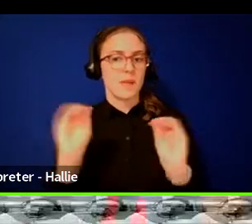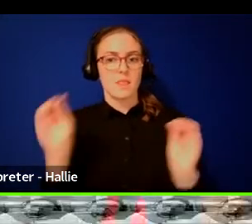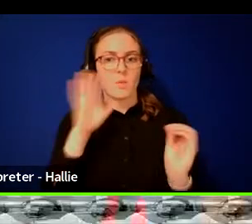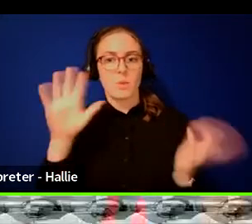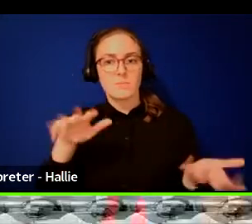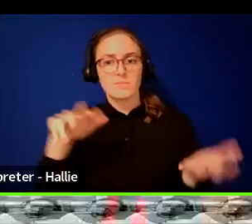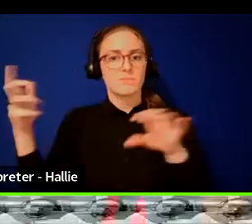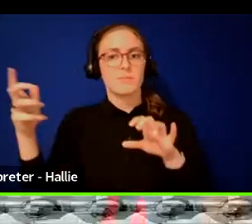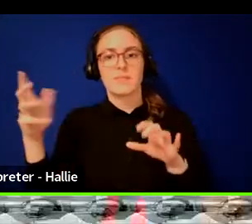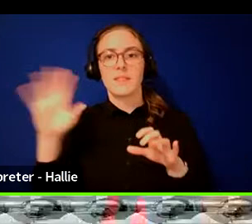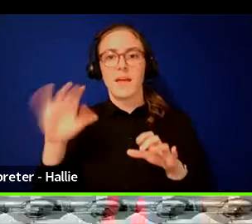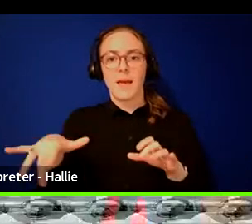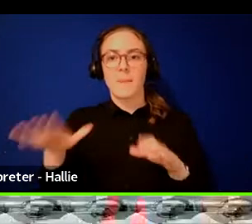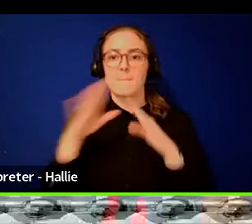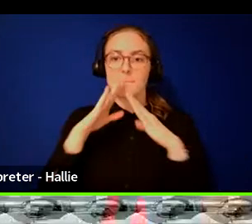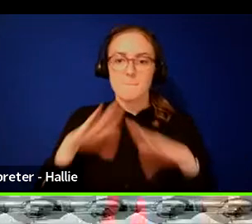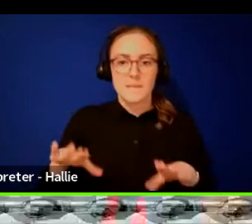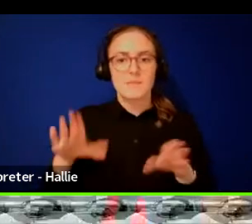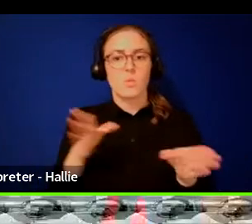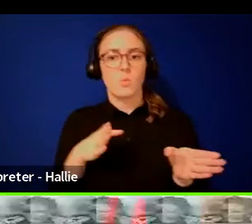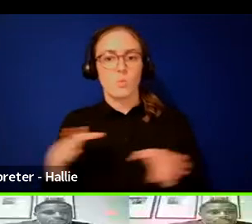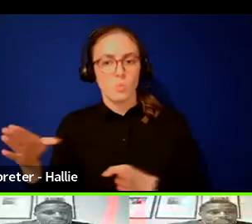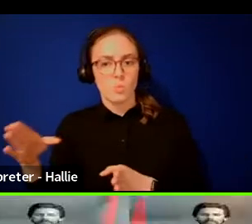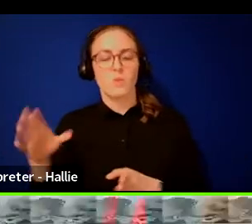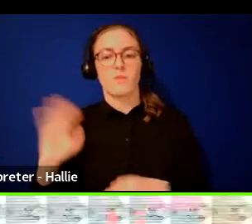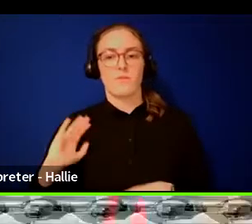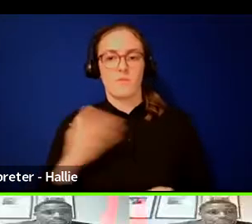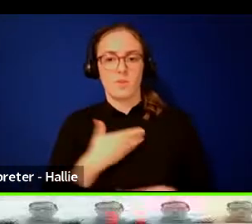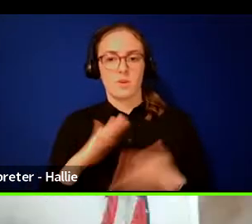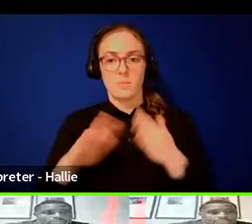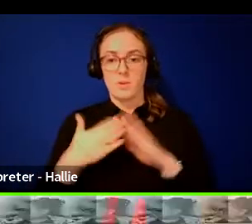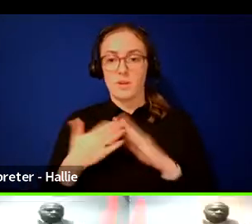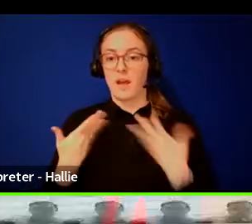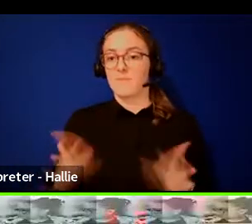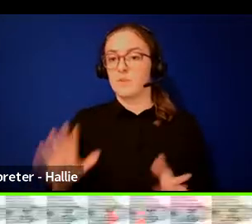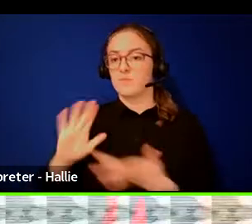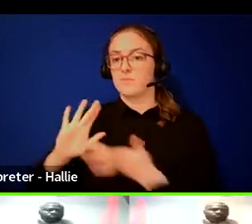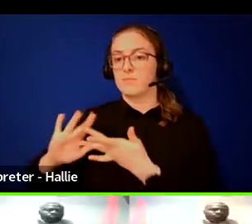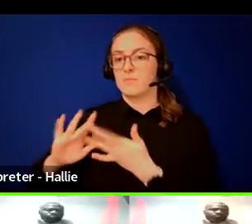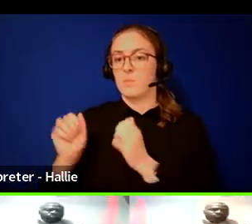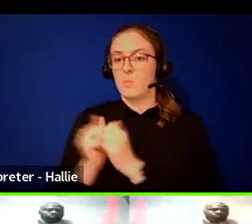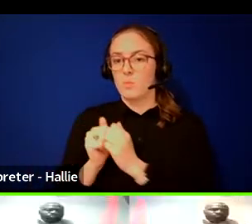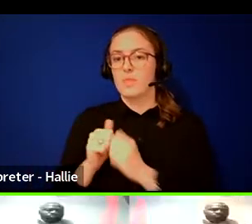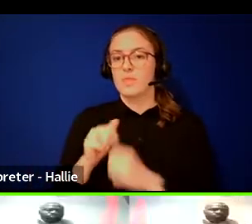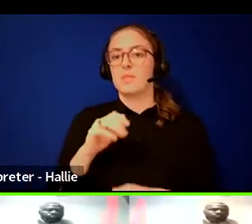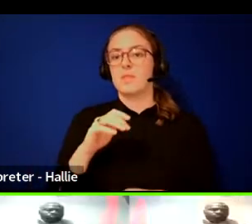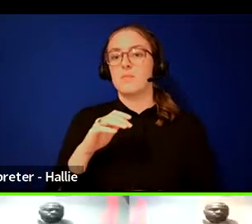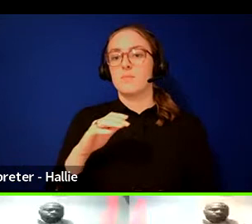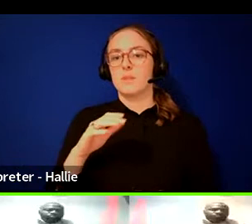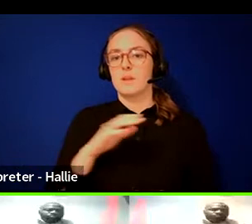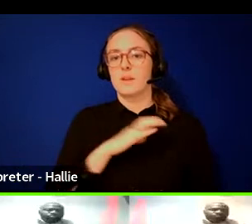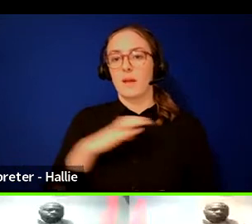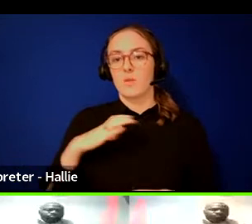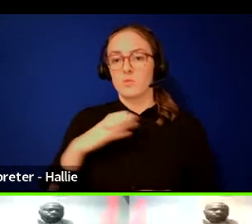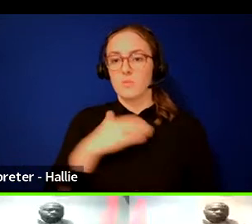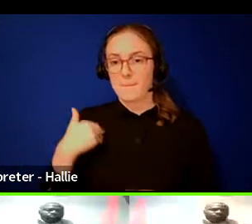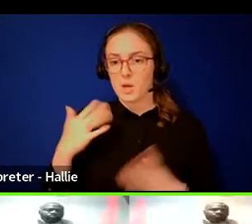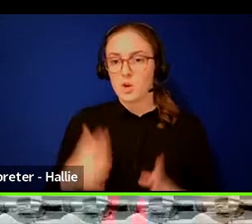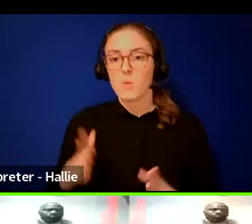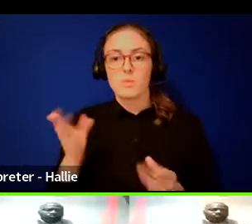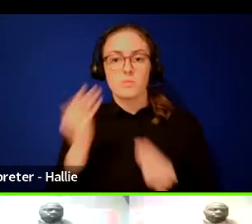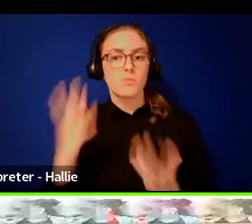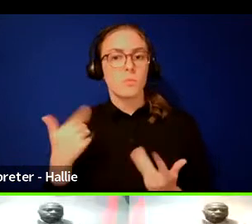quiet of our community. I've been in contact with the council member. I let him know that we would appreciate a fence,